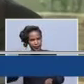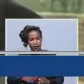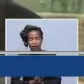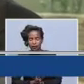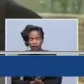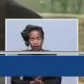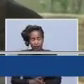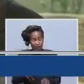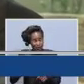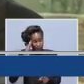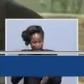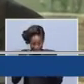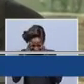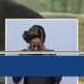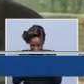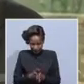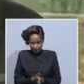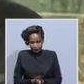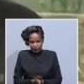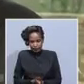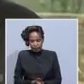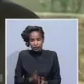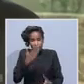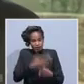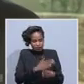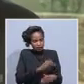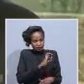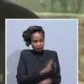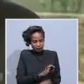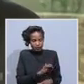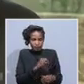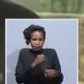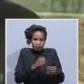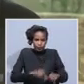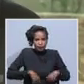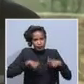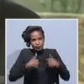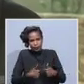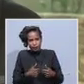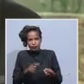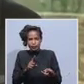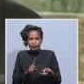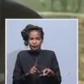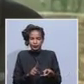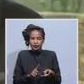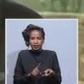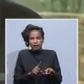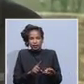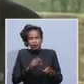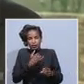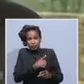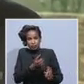fighter whose unmeasurable contribution to the health and survival of the plant